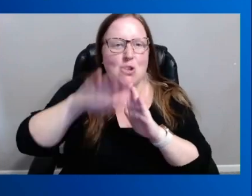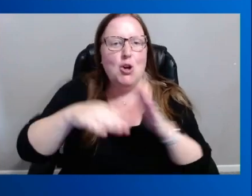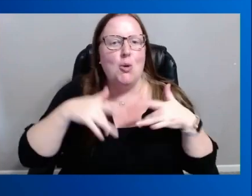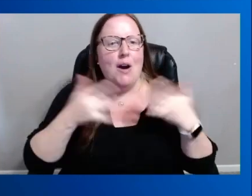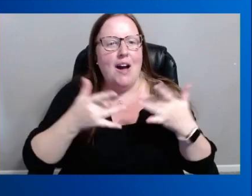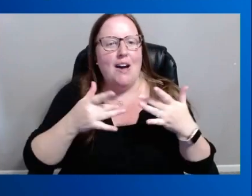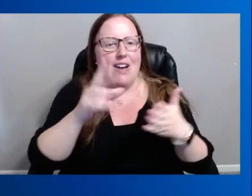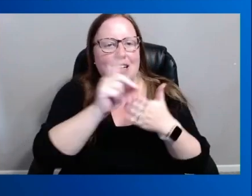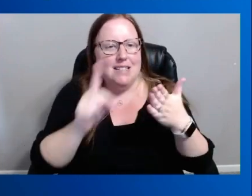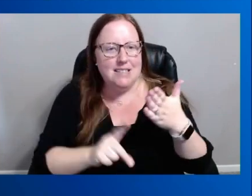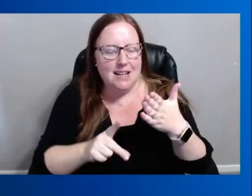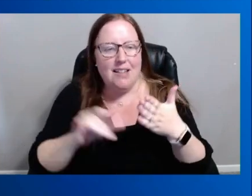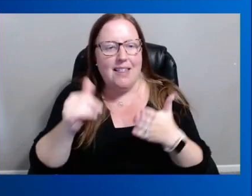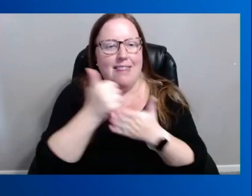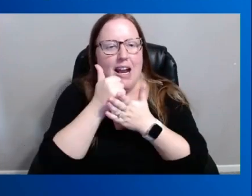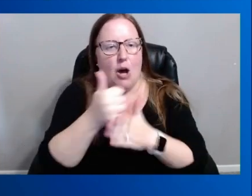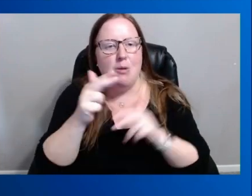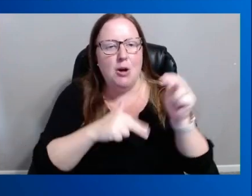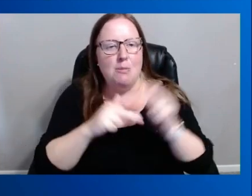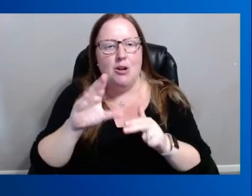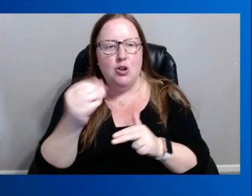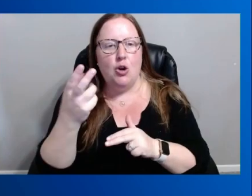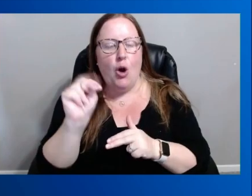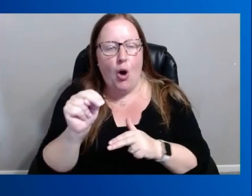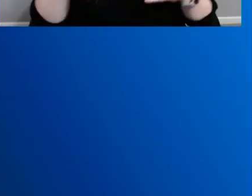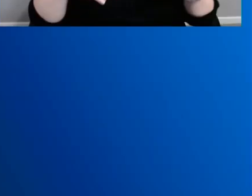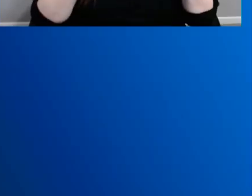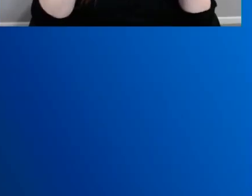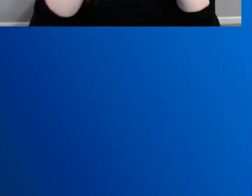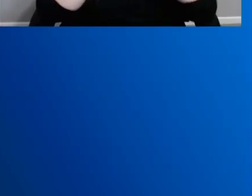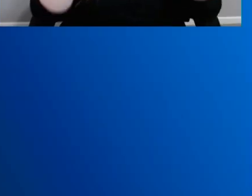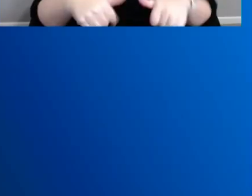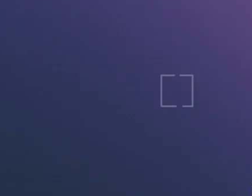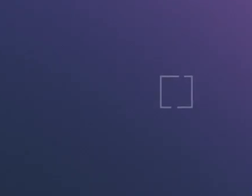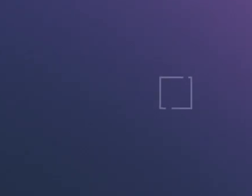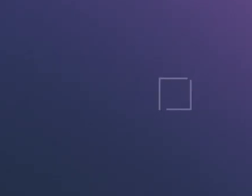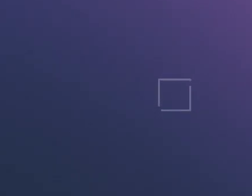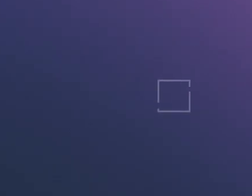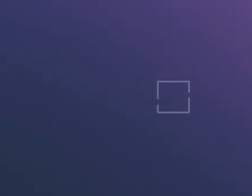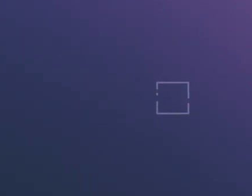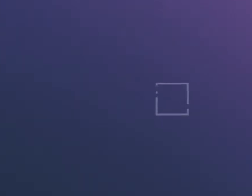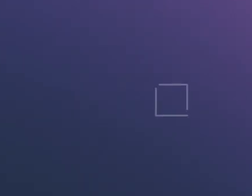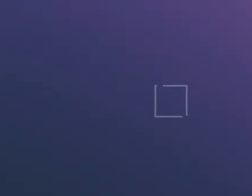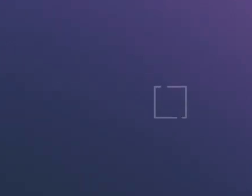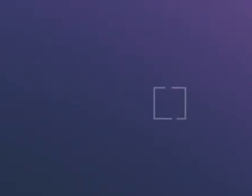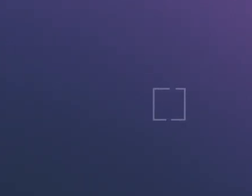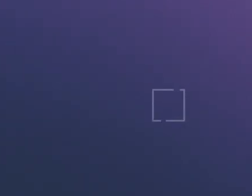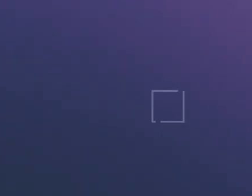can kind of help you build your event architectures. And thank you very much for having me and watching.